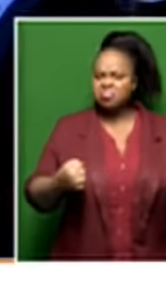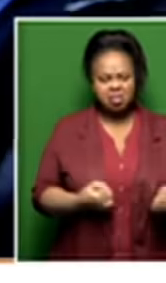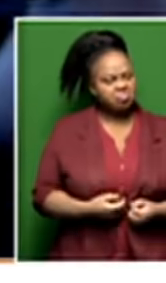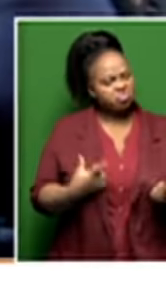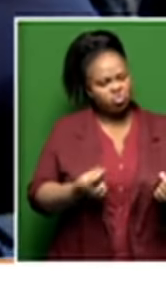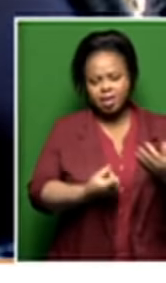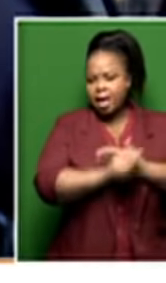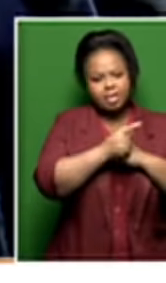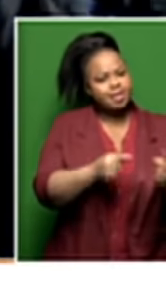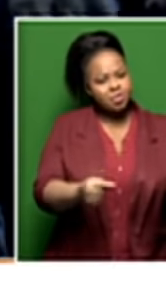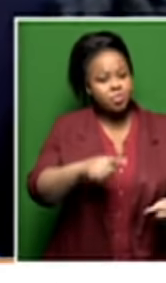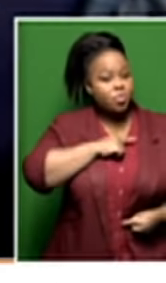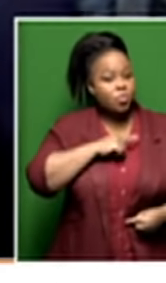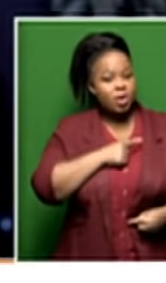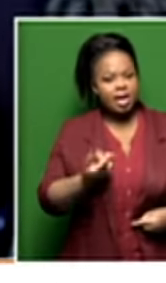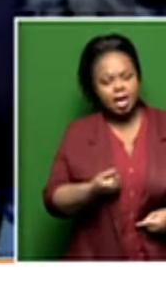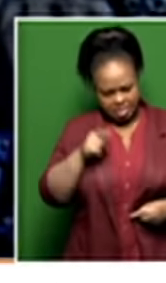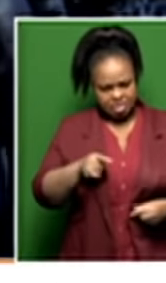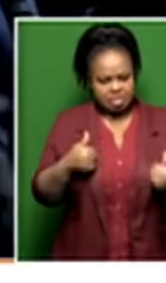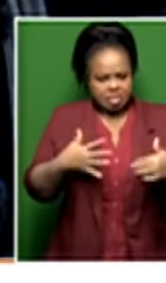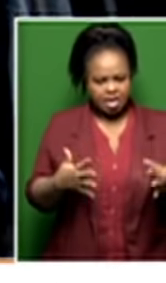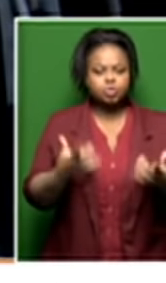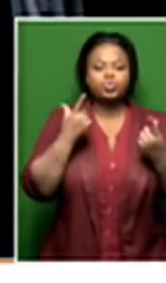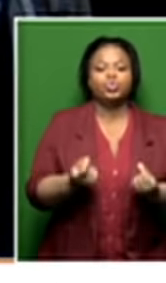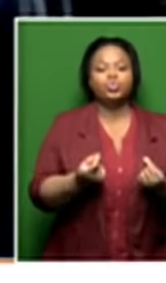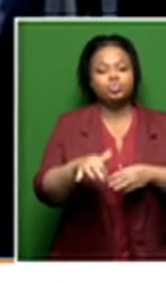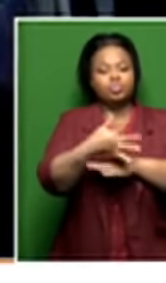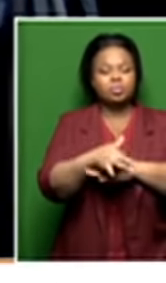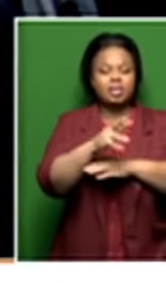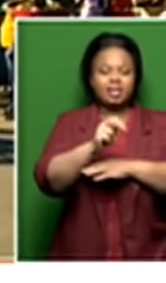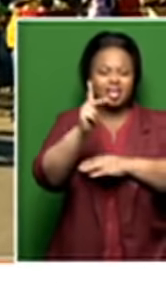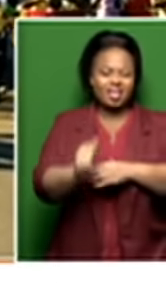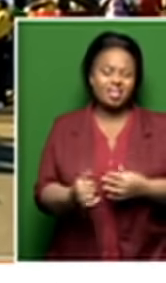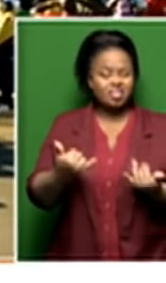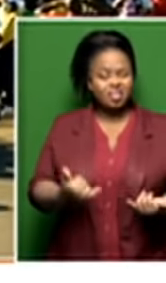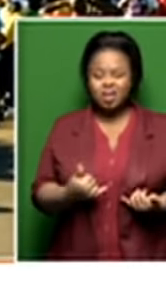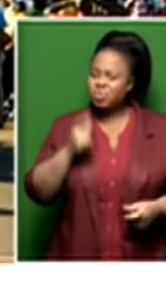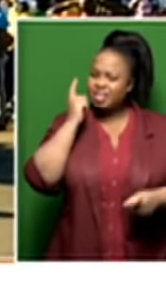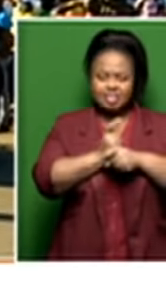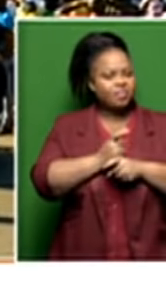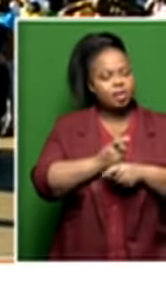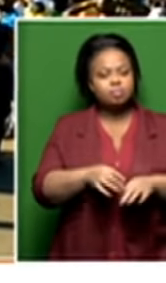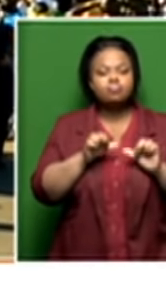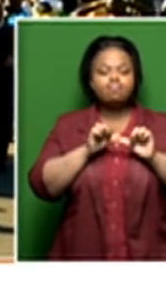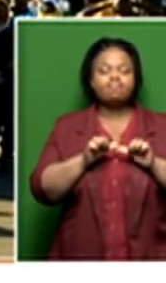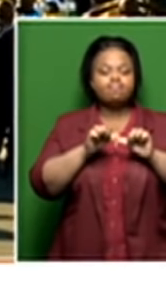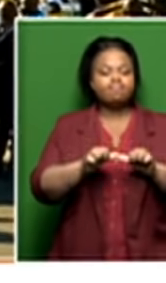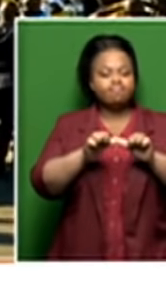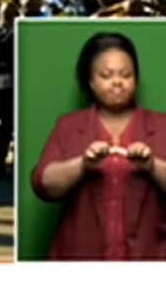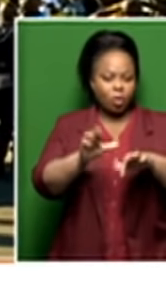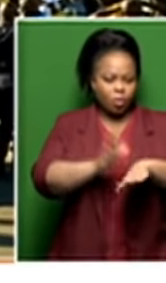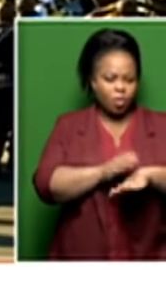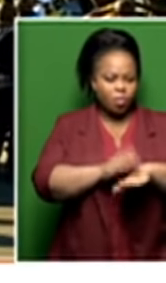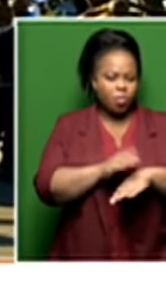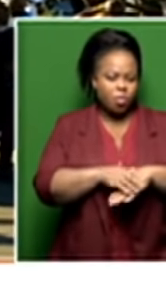effect because of what he actually orchestrated outside in Nkandla. So this has been quite a difficult case. It's still going on. There is no